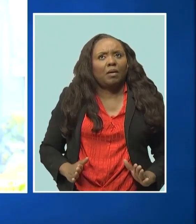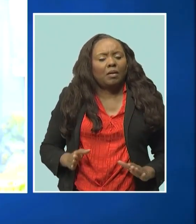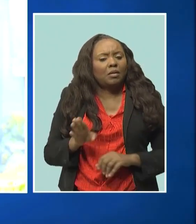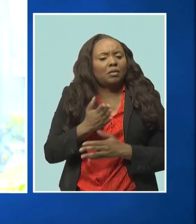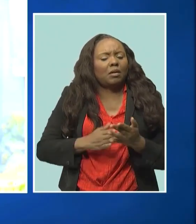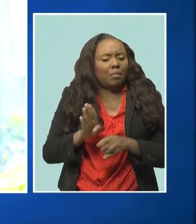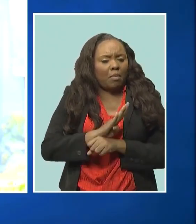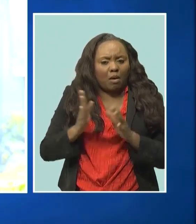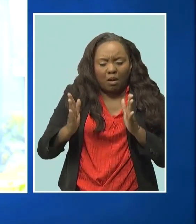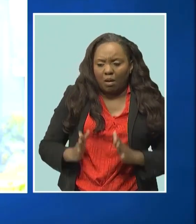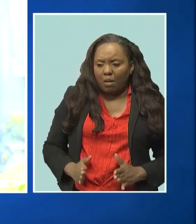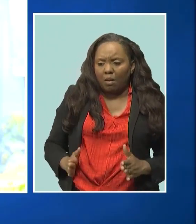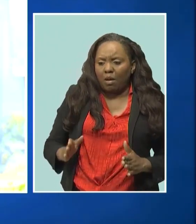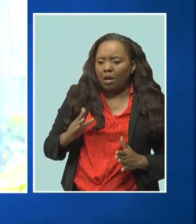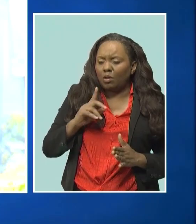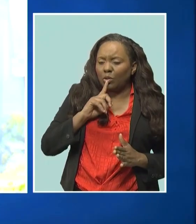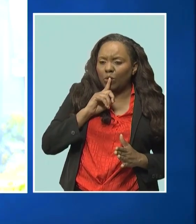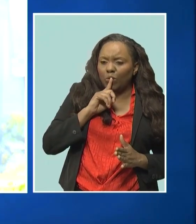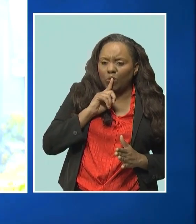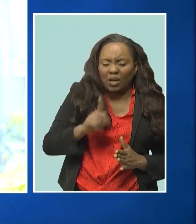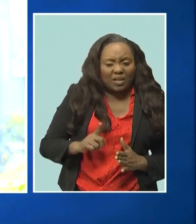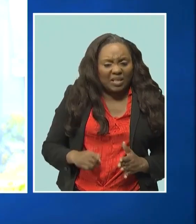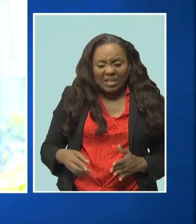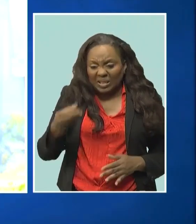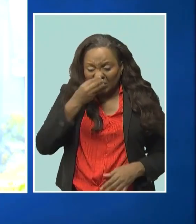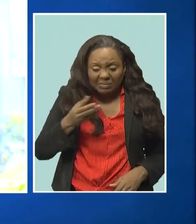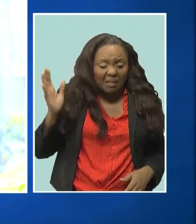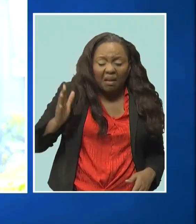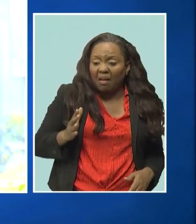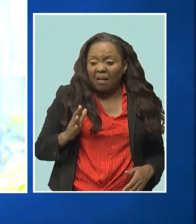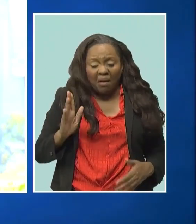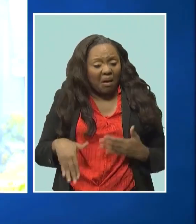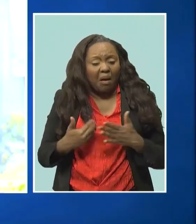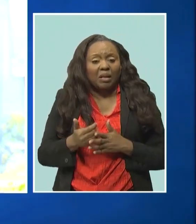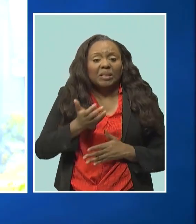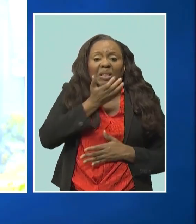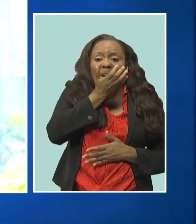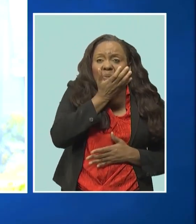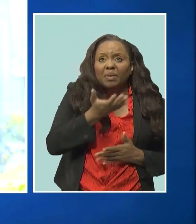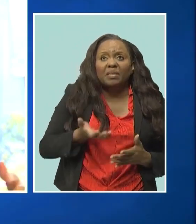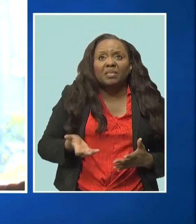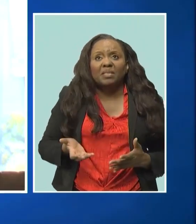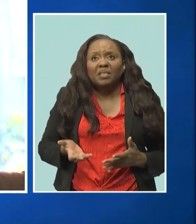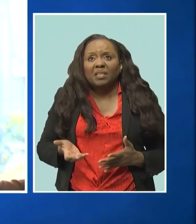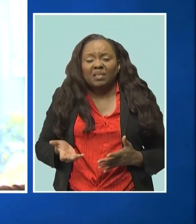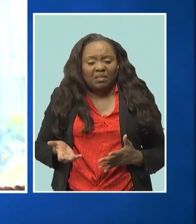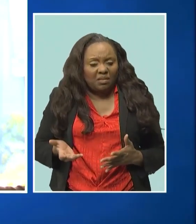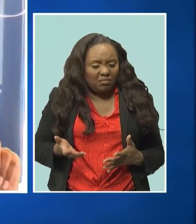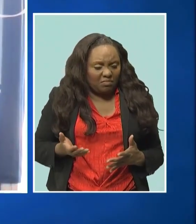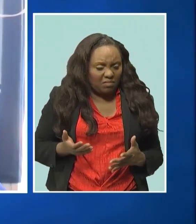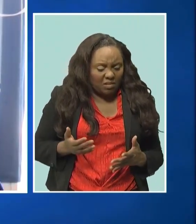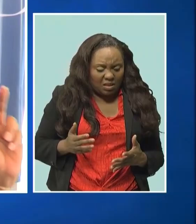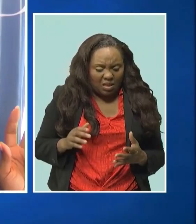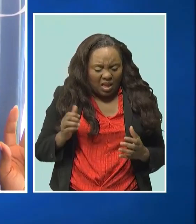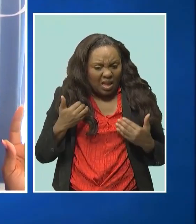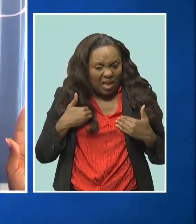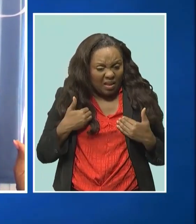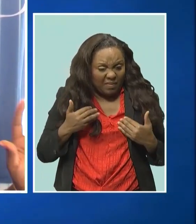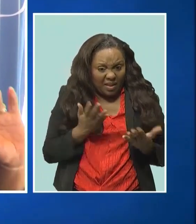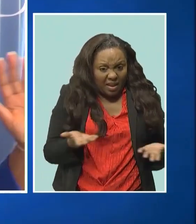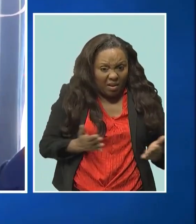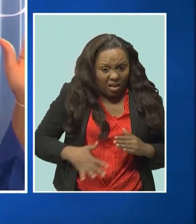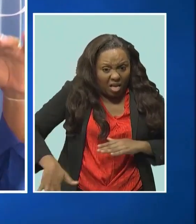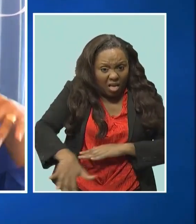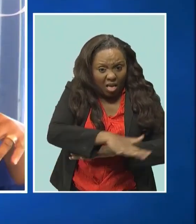anthropogenic. What it means is that throwing all the waste that you accumulate on the land into the ocean. General Manager of